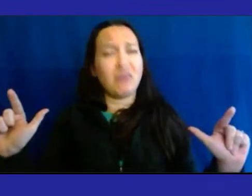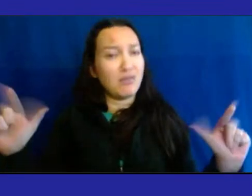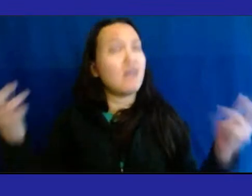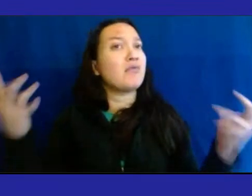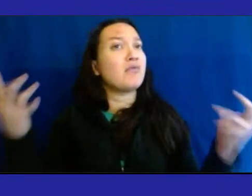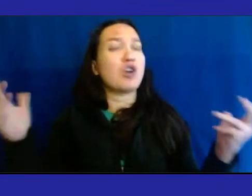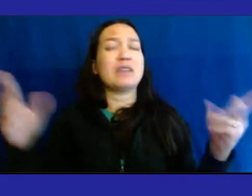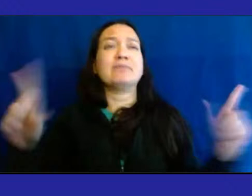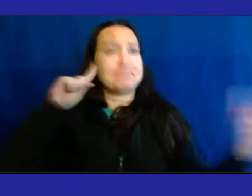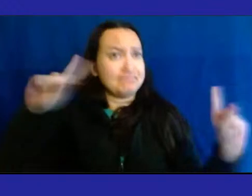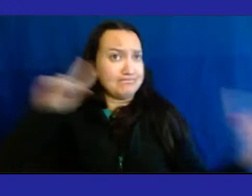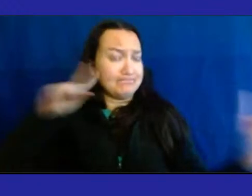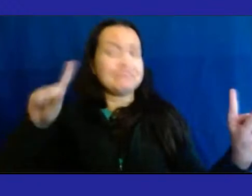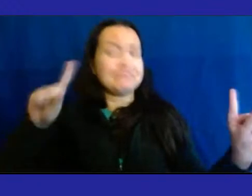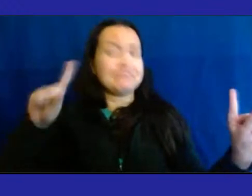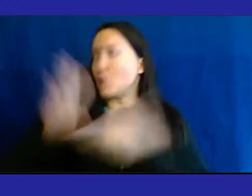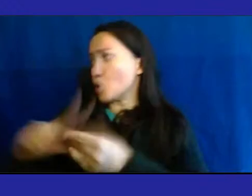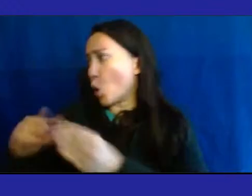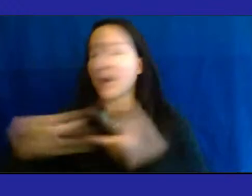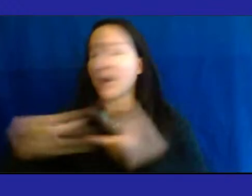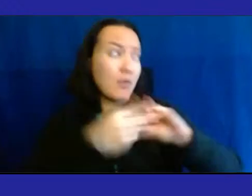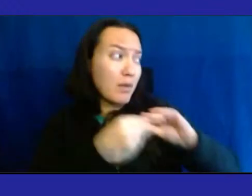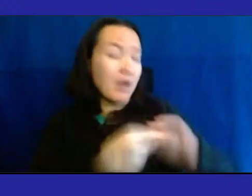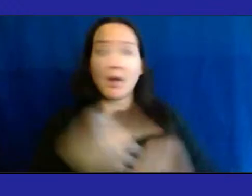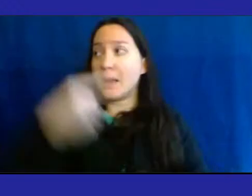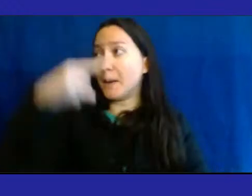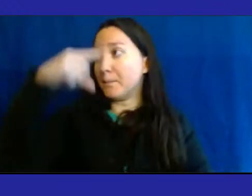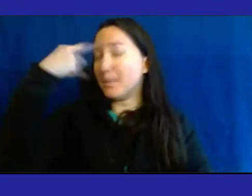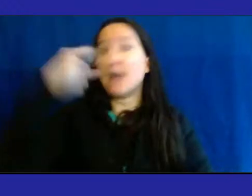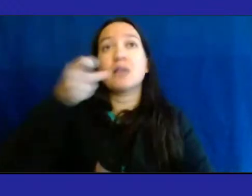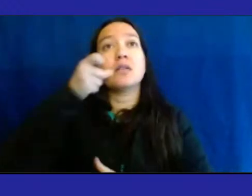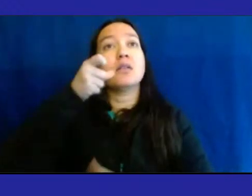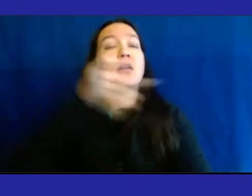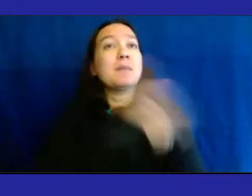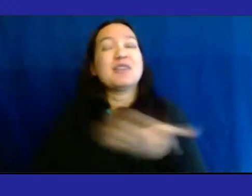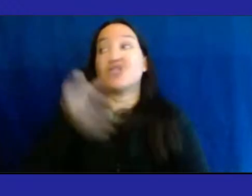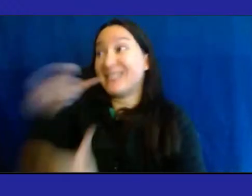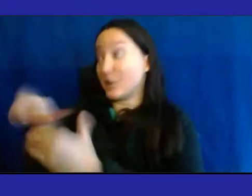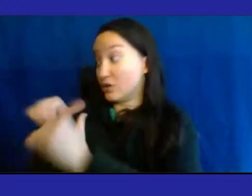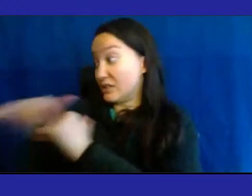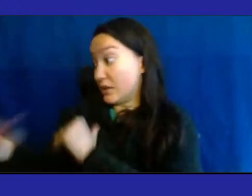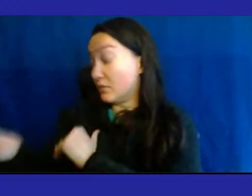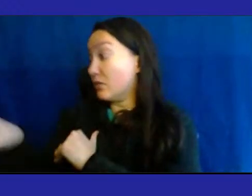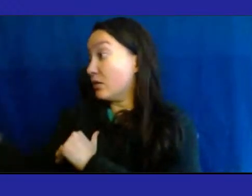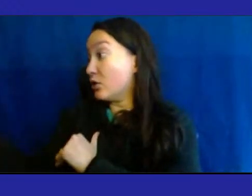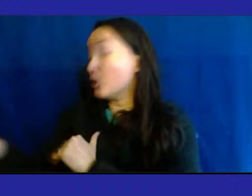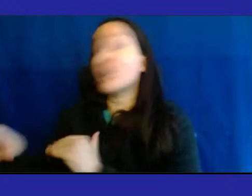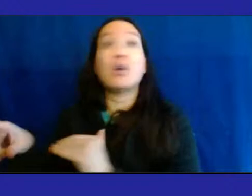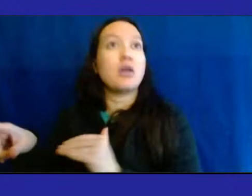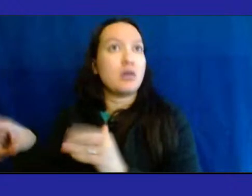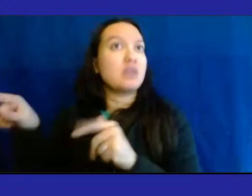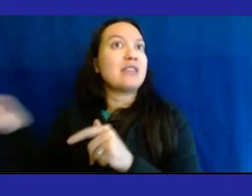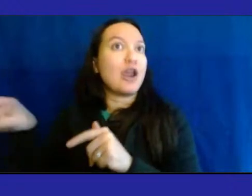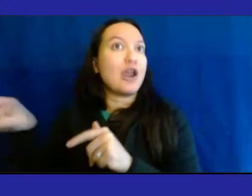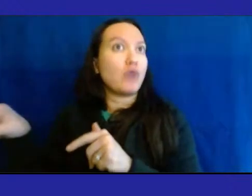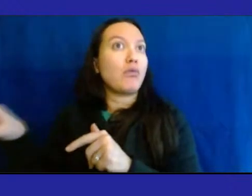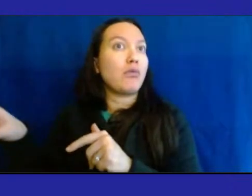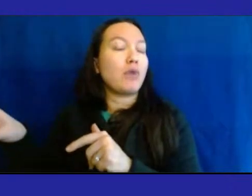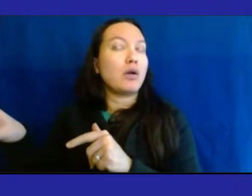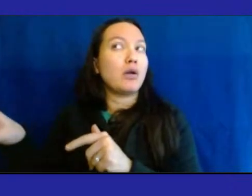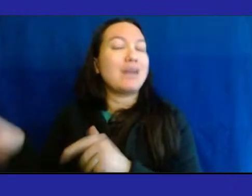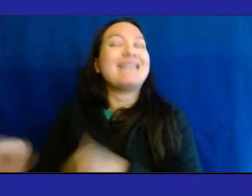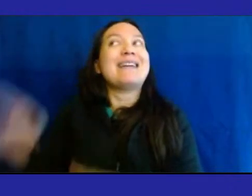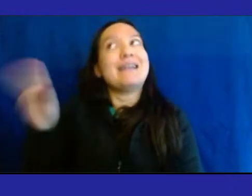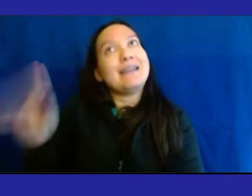hearing stories of patients, Black patients, getting letters in the mail that say that their history